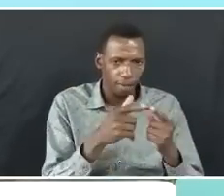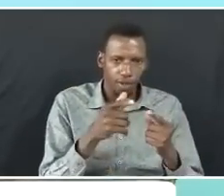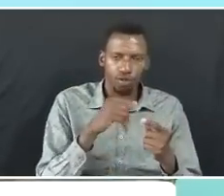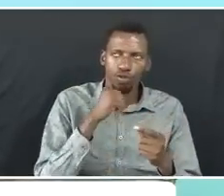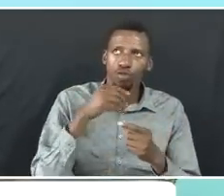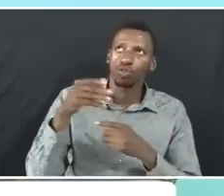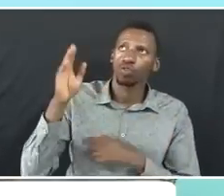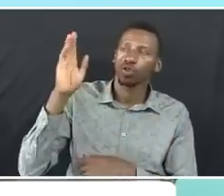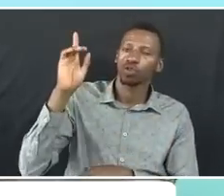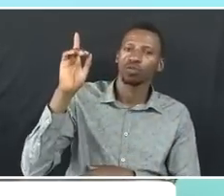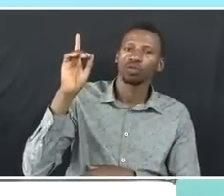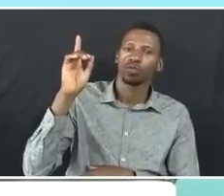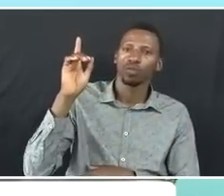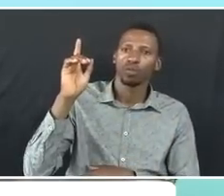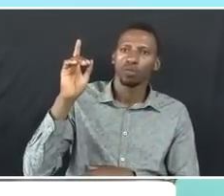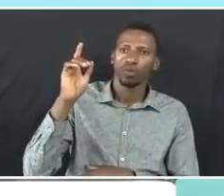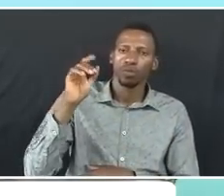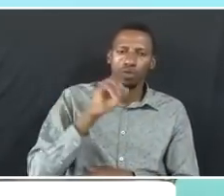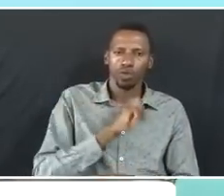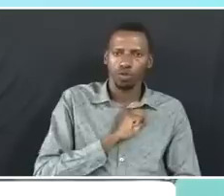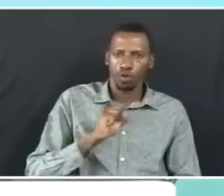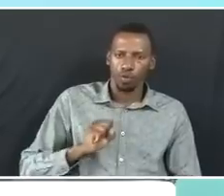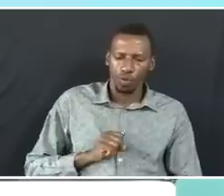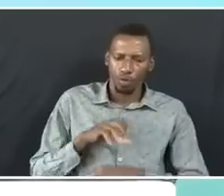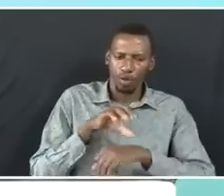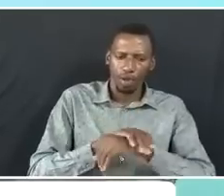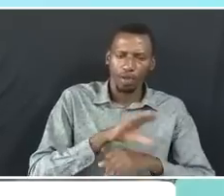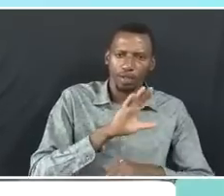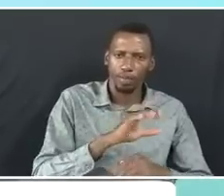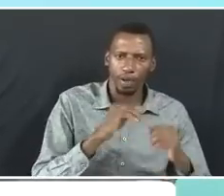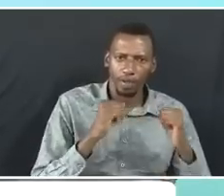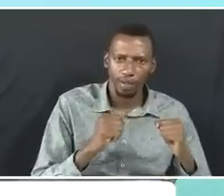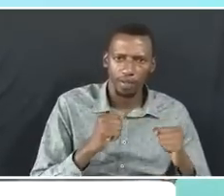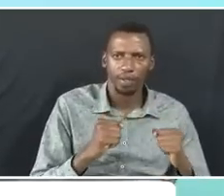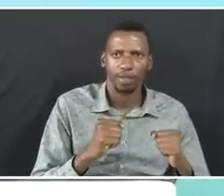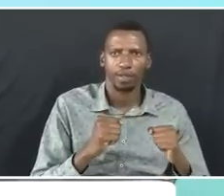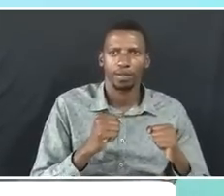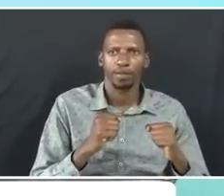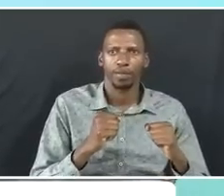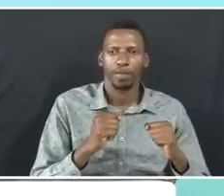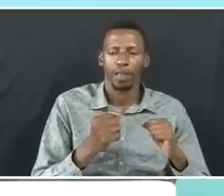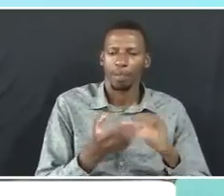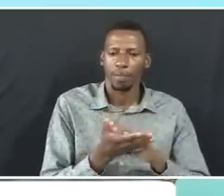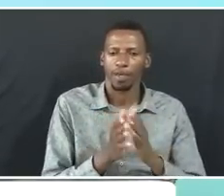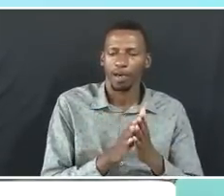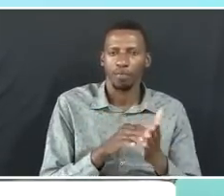And he found his supposed strength to be weakness.